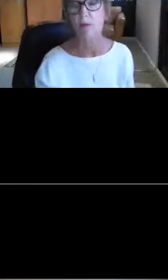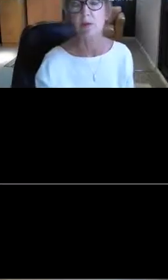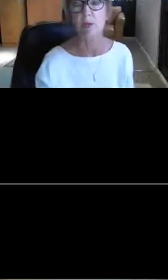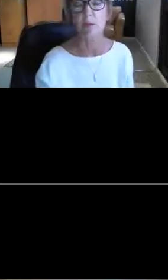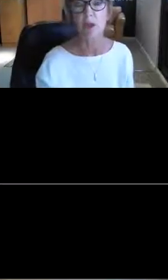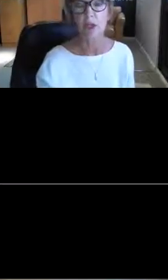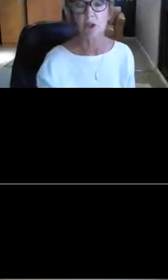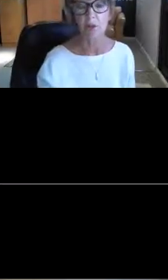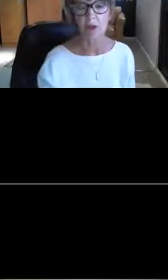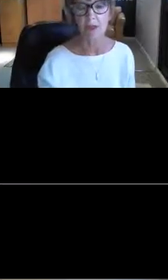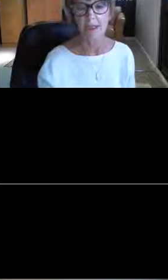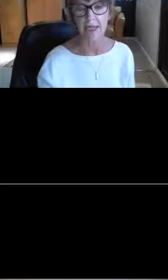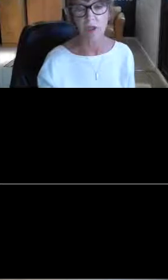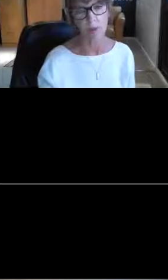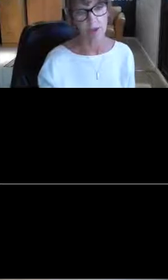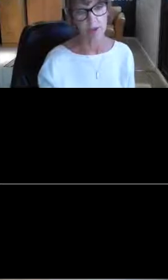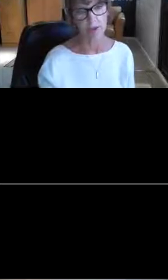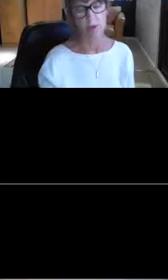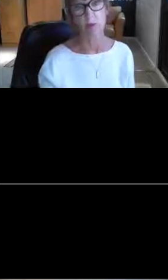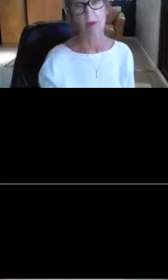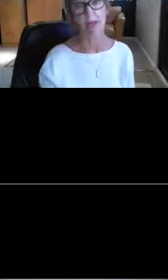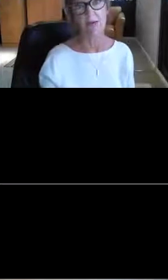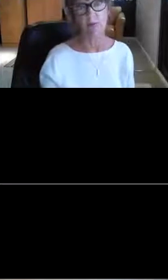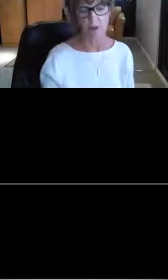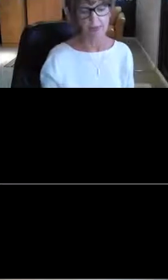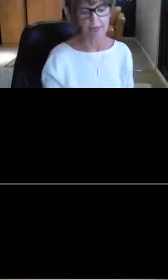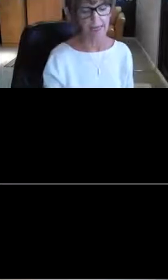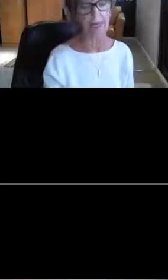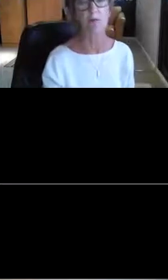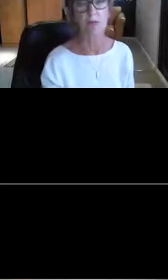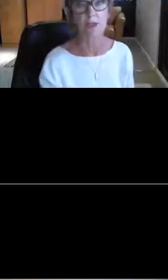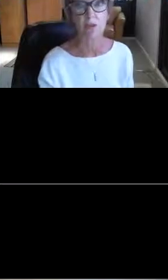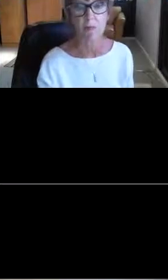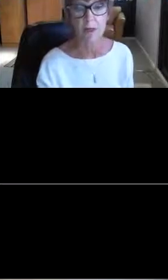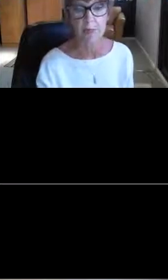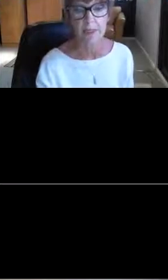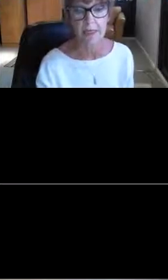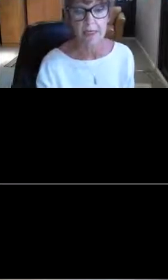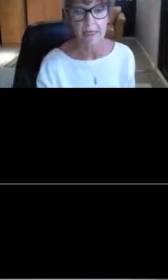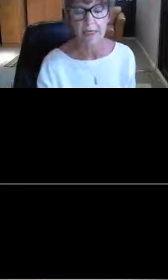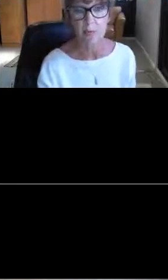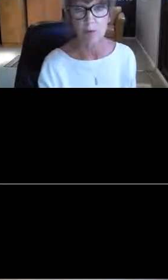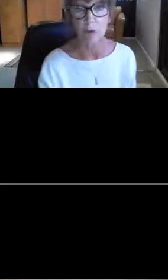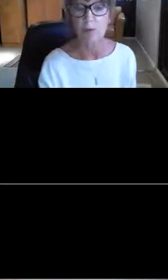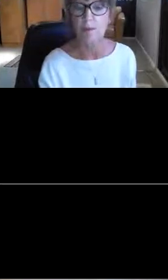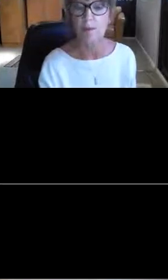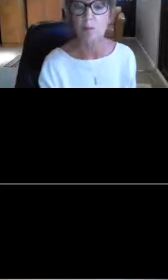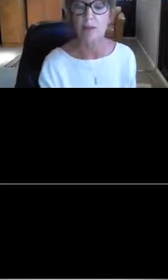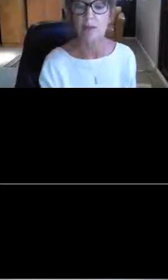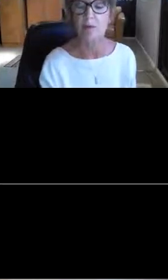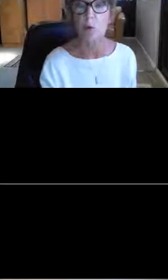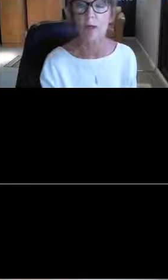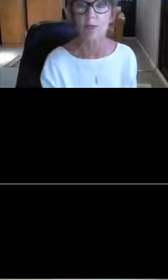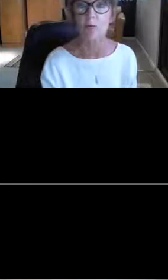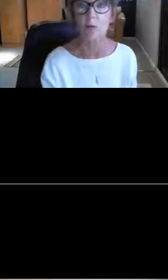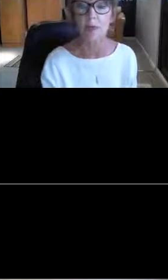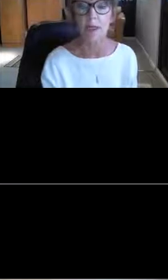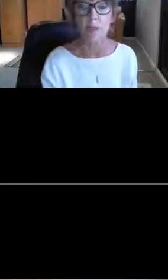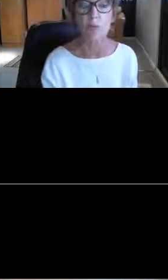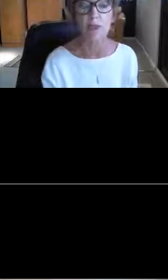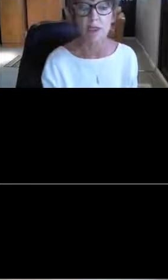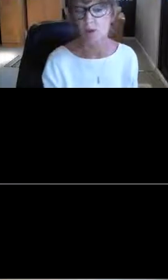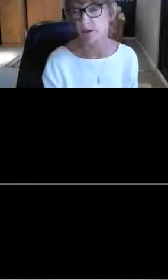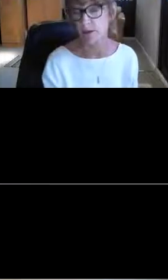with a member of the team to ask any questions that you may have regarding any of these refinements. You can also submit a request